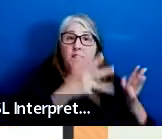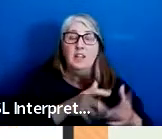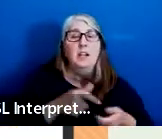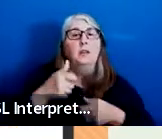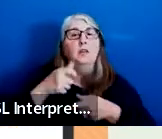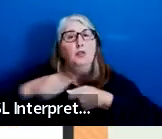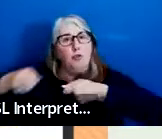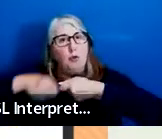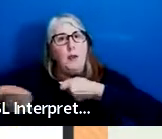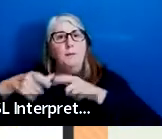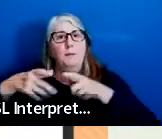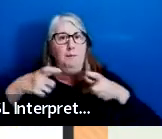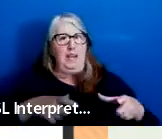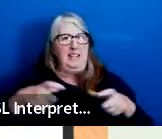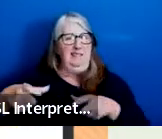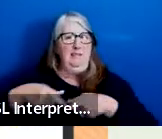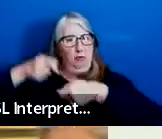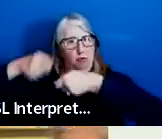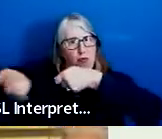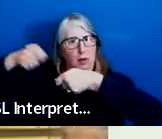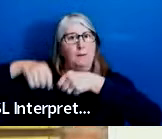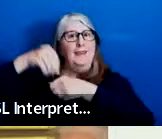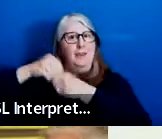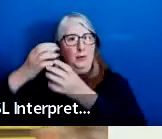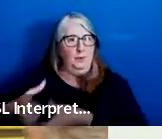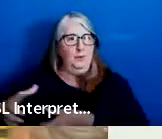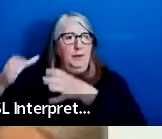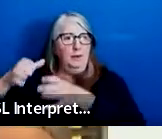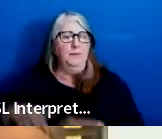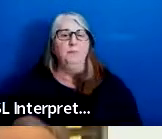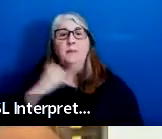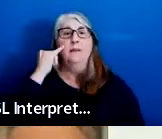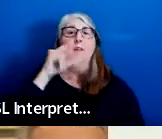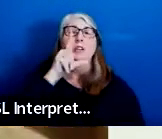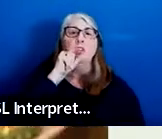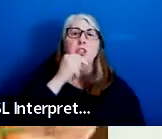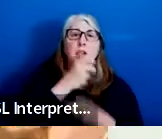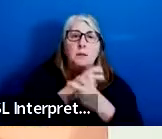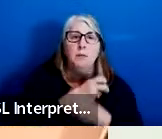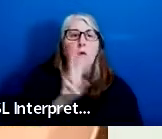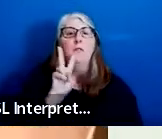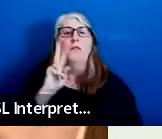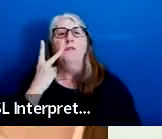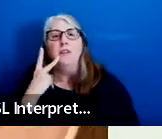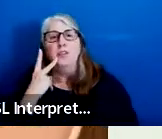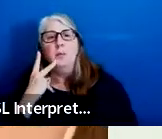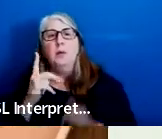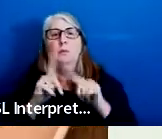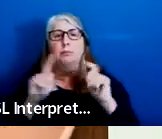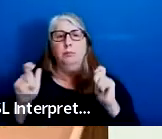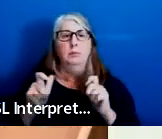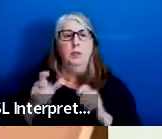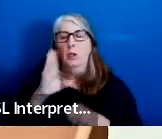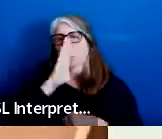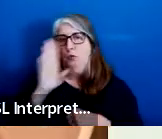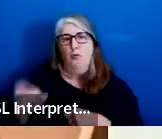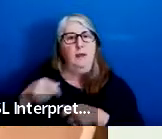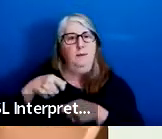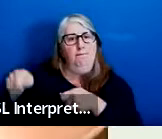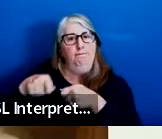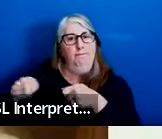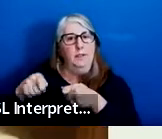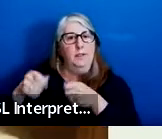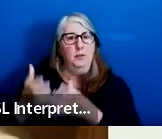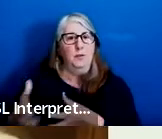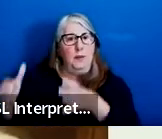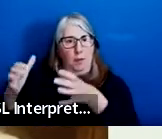So, whatever your leftovers are, here it's some chicken bones and some vegetables that the kids didn't eat, can go straight into that composting pail